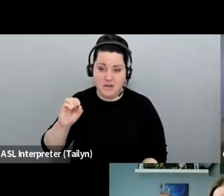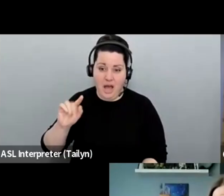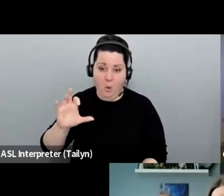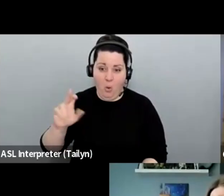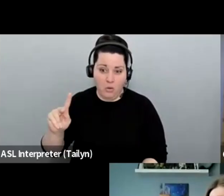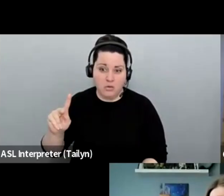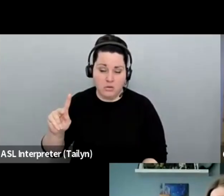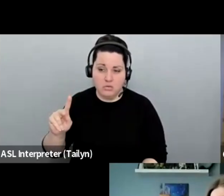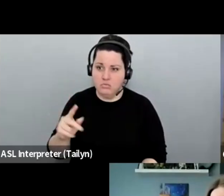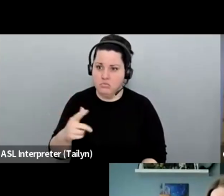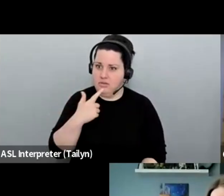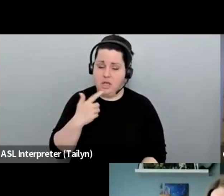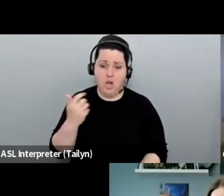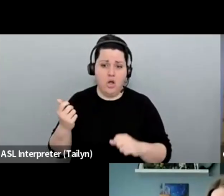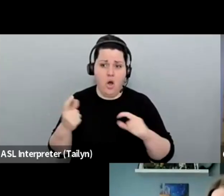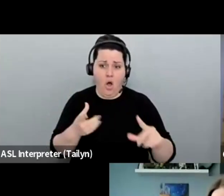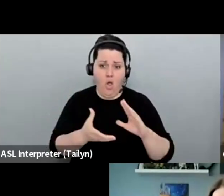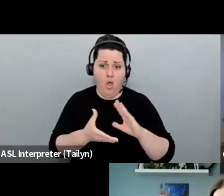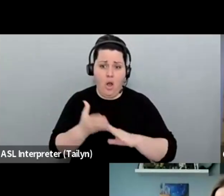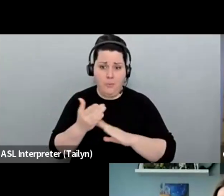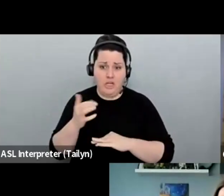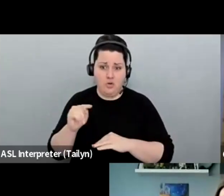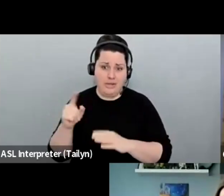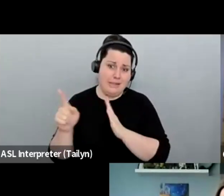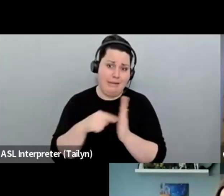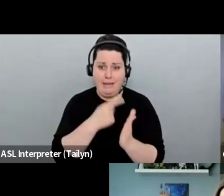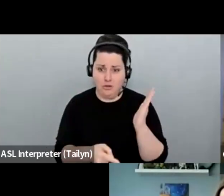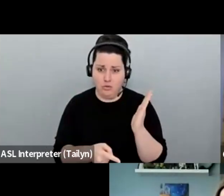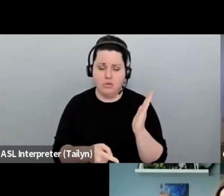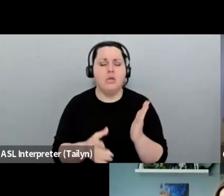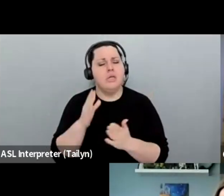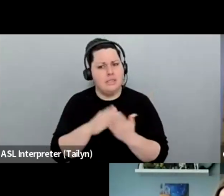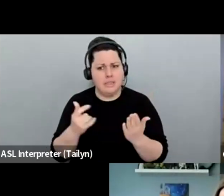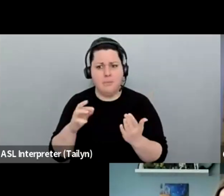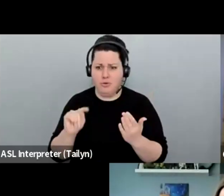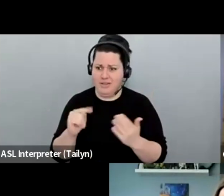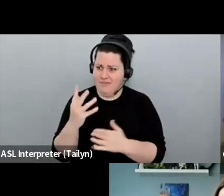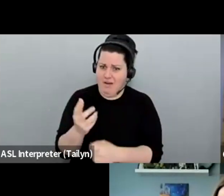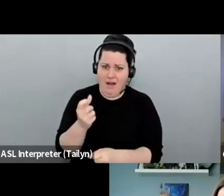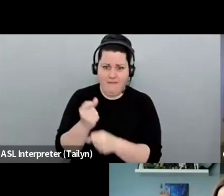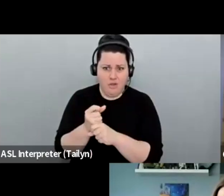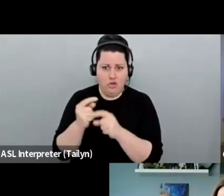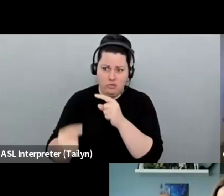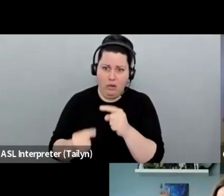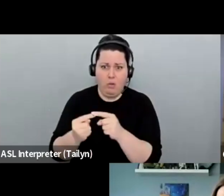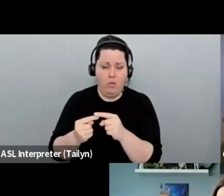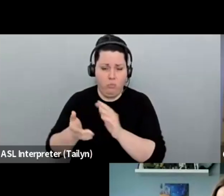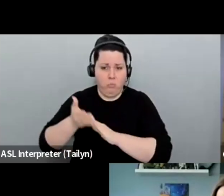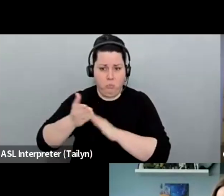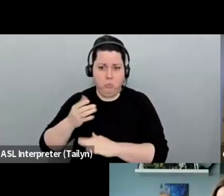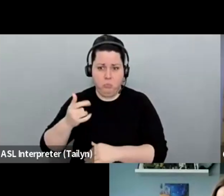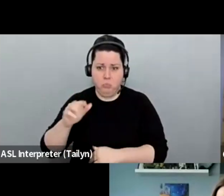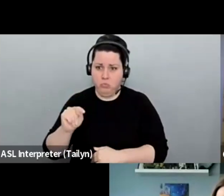that said all operating grants are canceled. Now, some of these grants were like 5-year operating grants, leaving